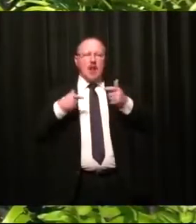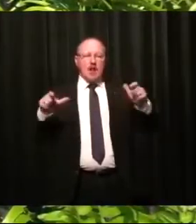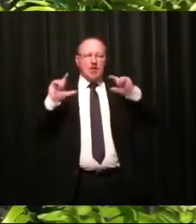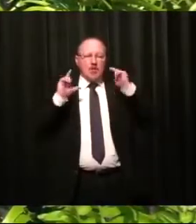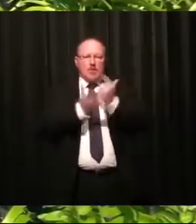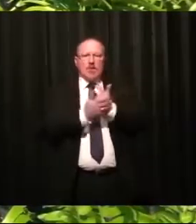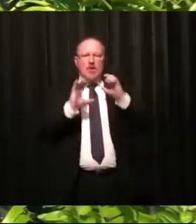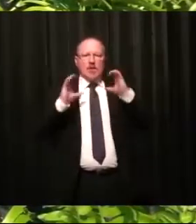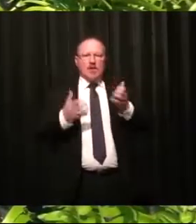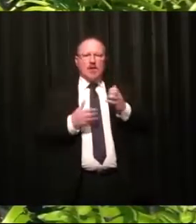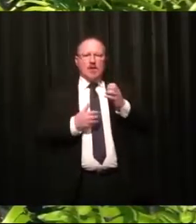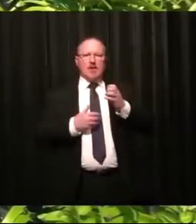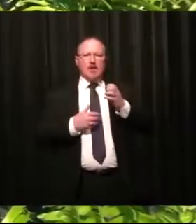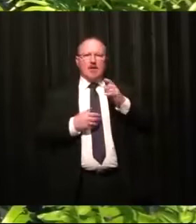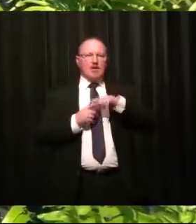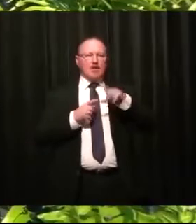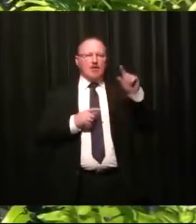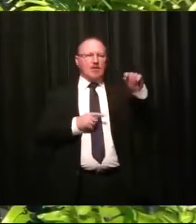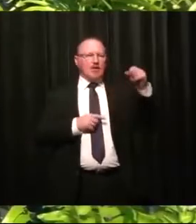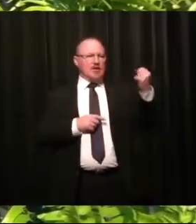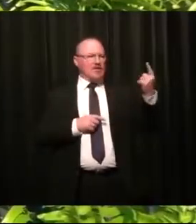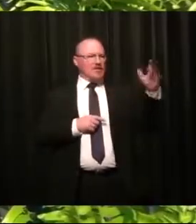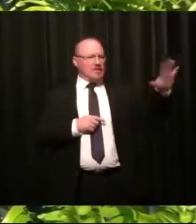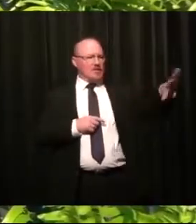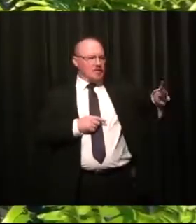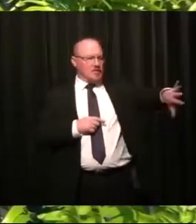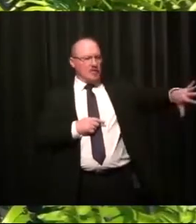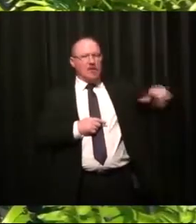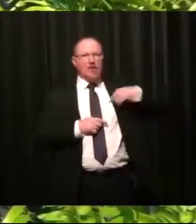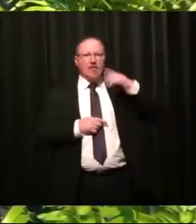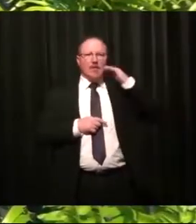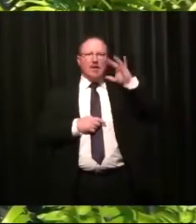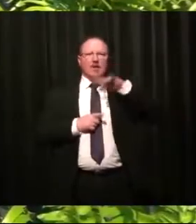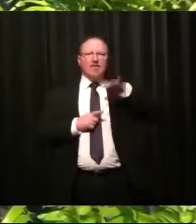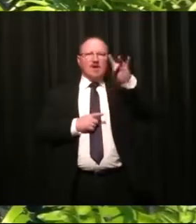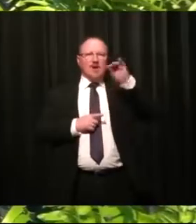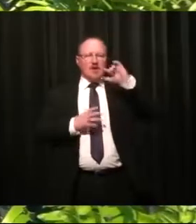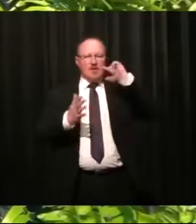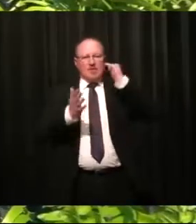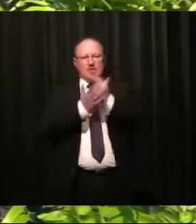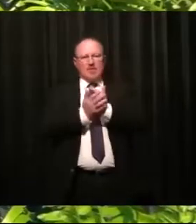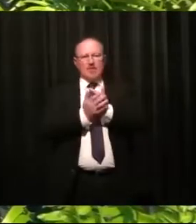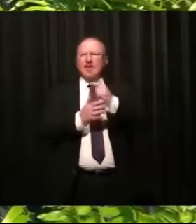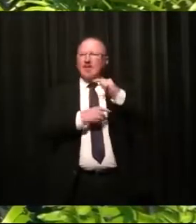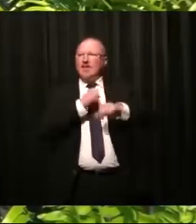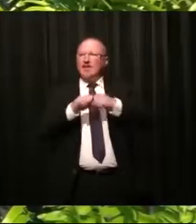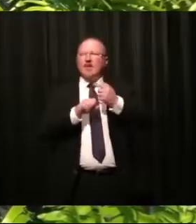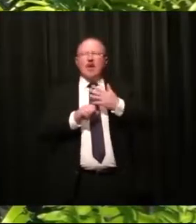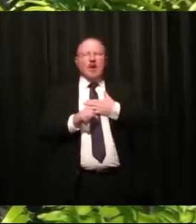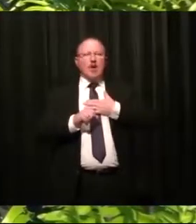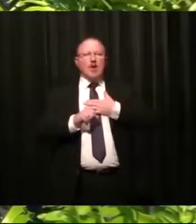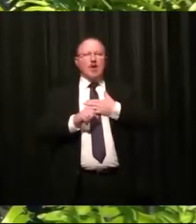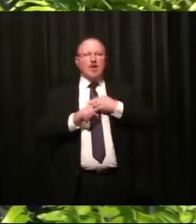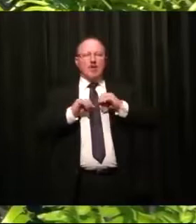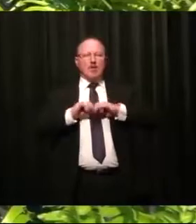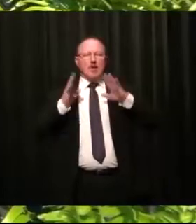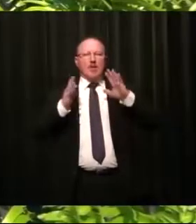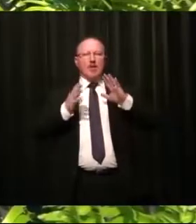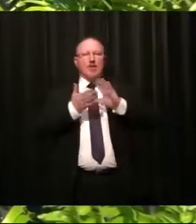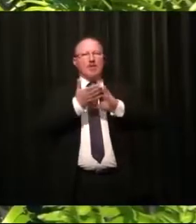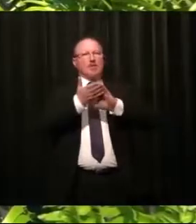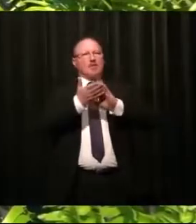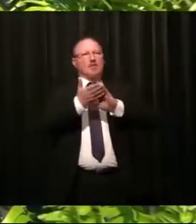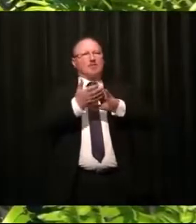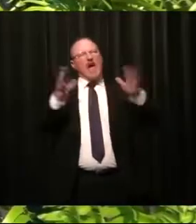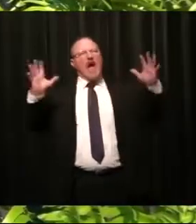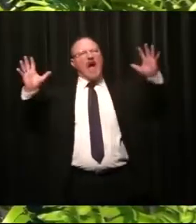our largest graduating class since opening in 2011, as we expect over 80 graduates. This would be the part where I'd be clapping